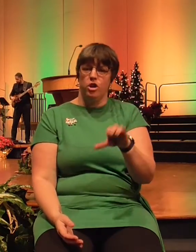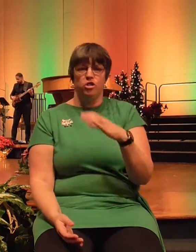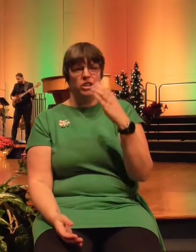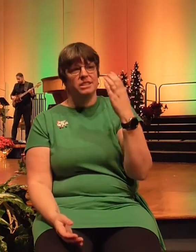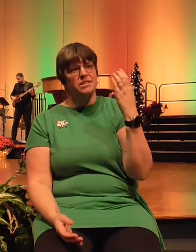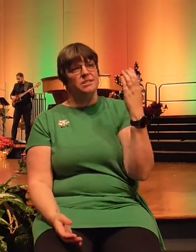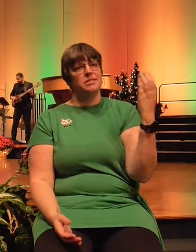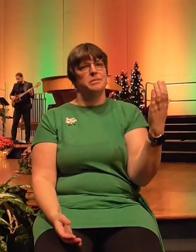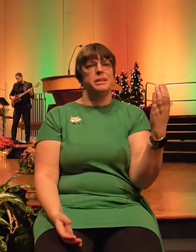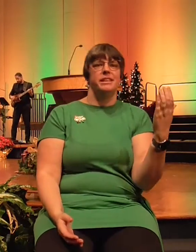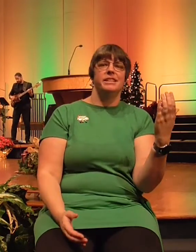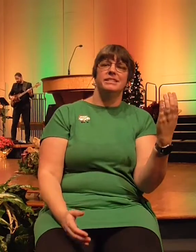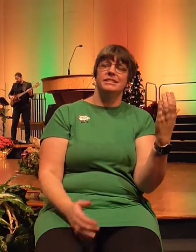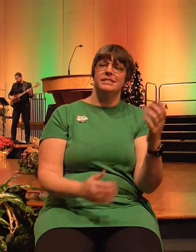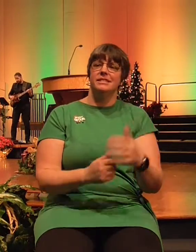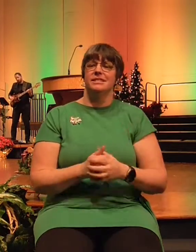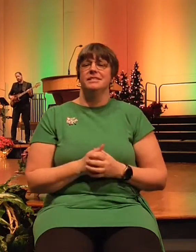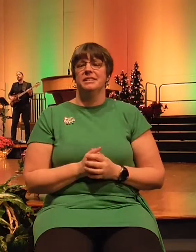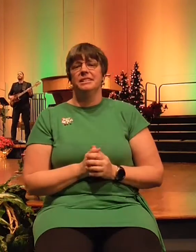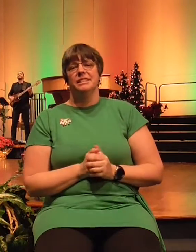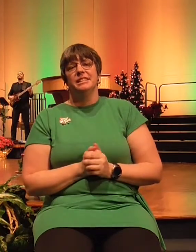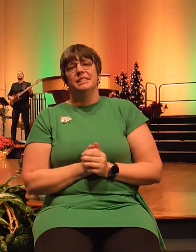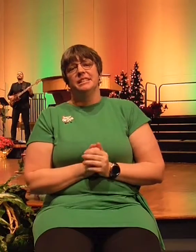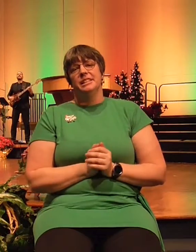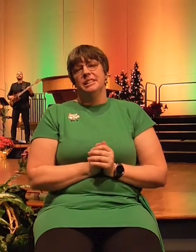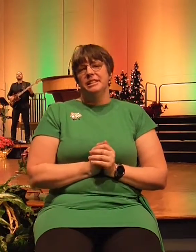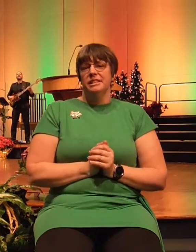for Christmas.